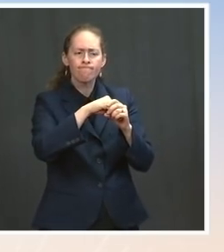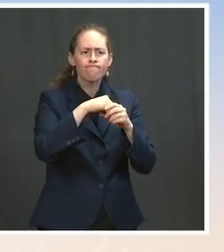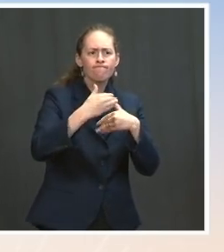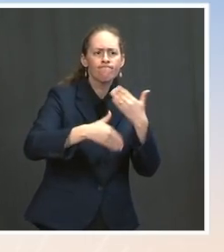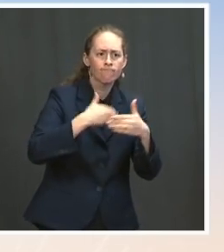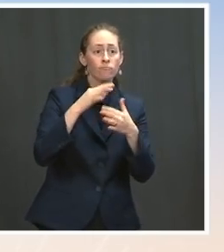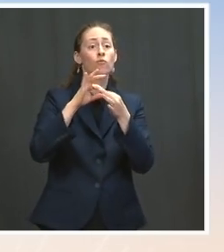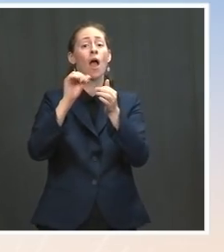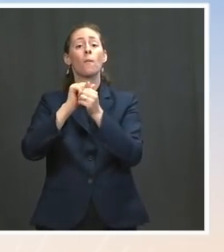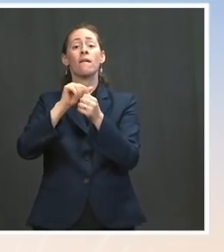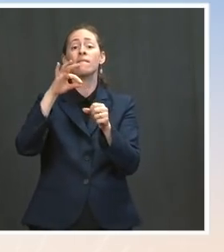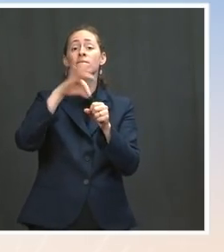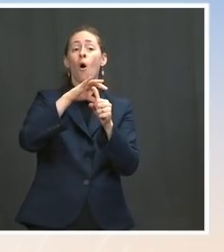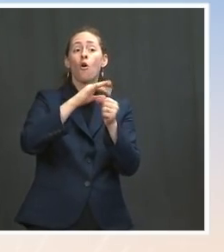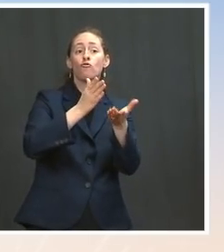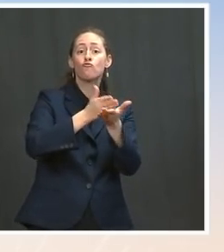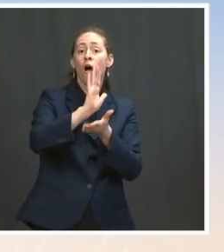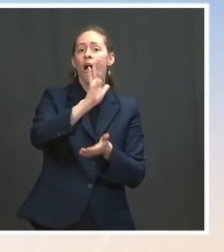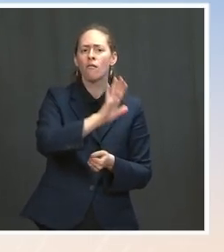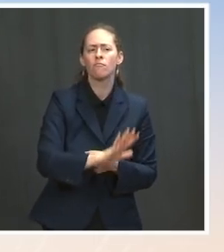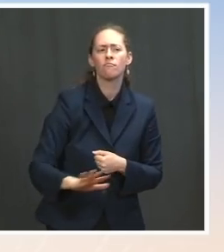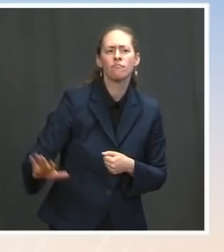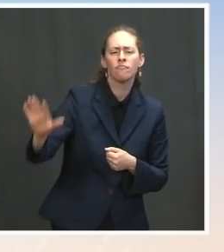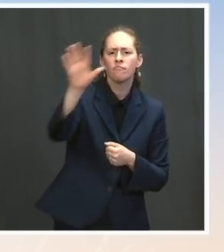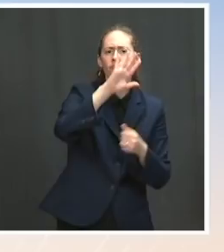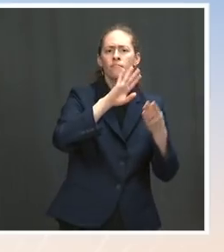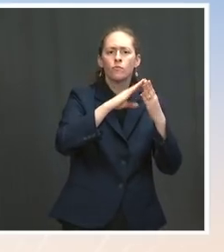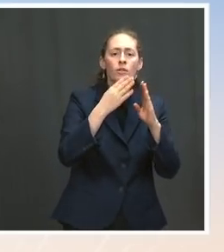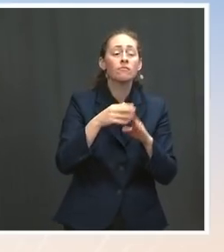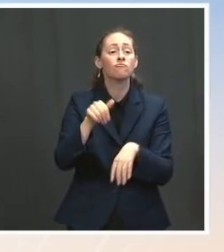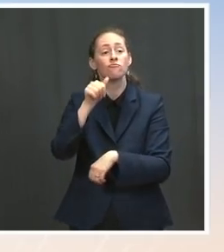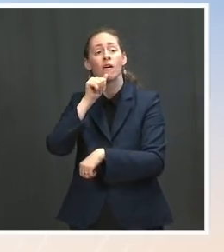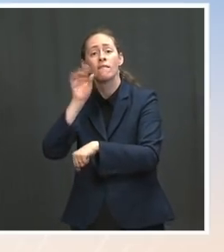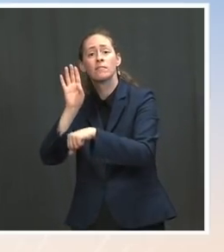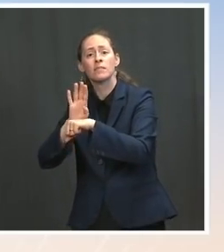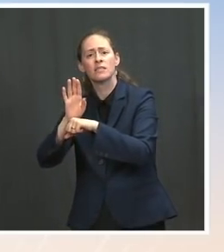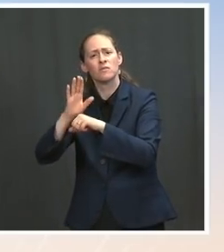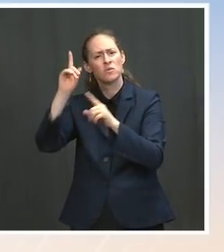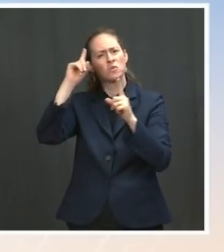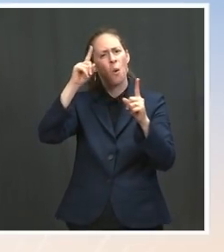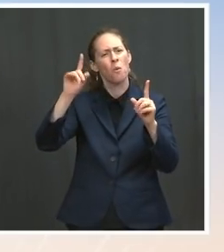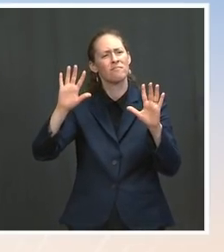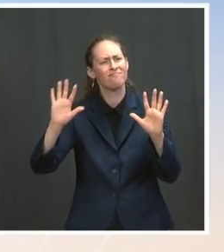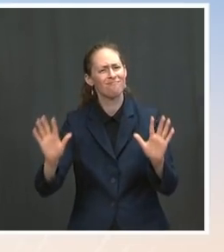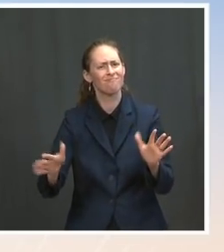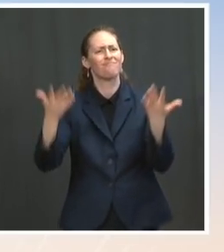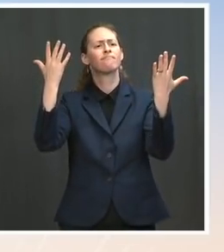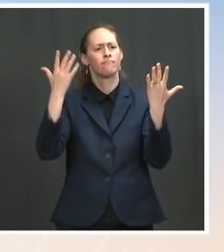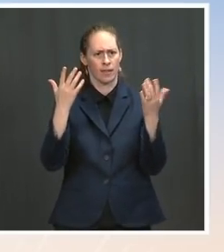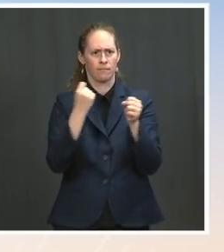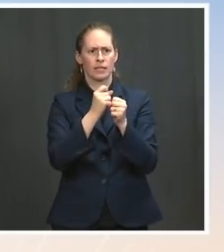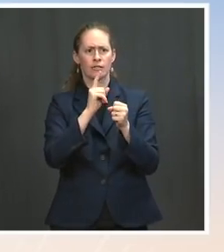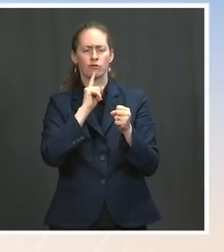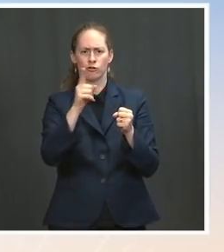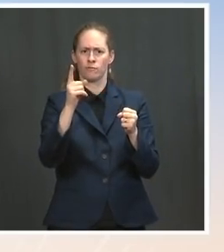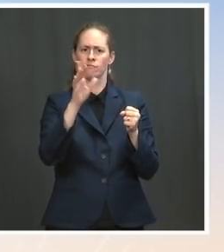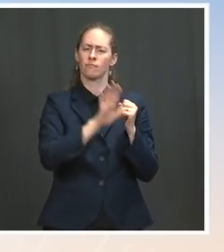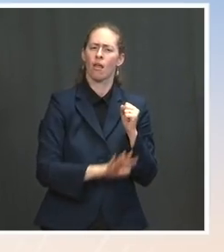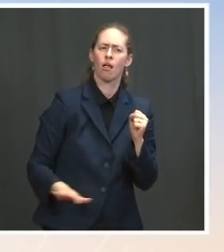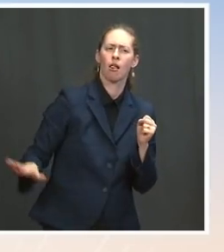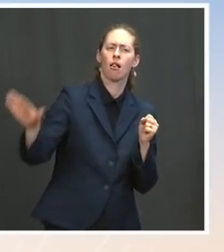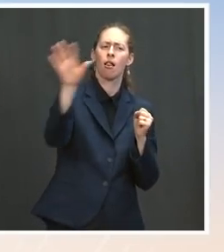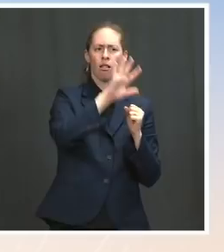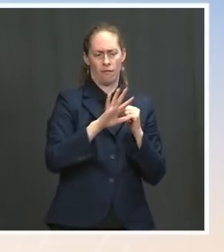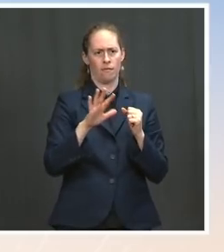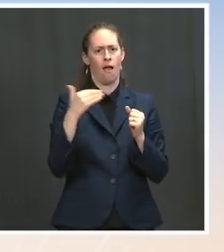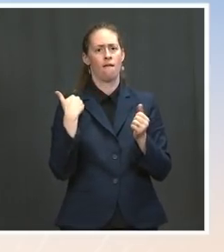community organizations, the private sector to help strengthen and uplift efforts on voting rights nationwide. That includes working with members